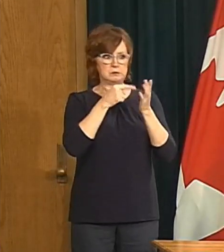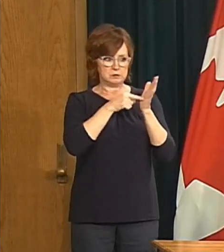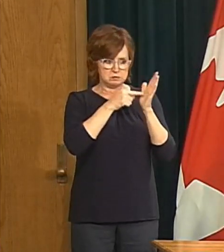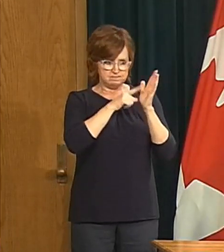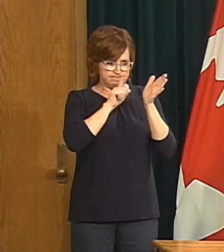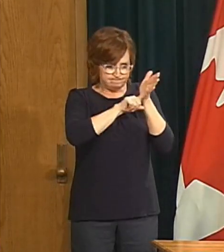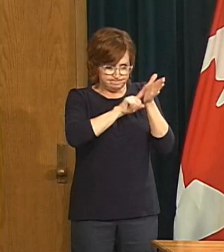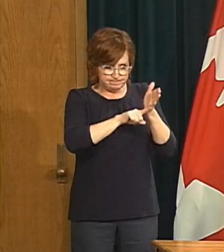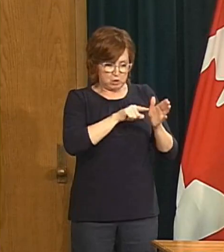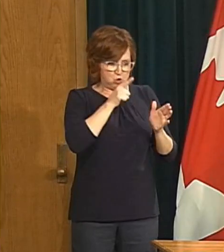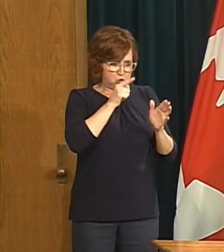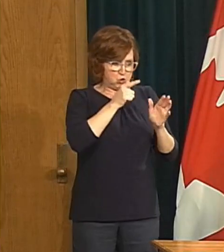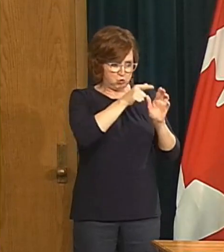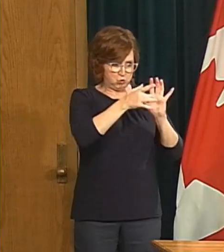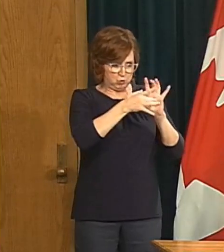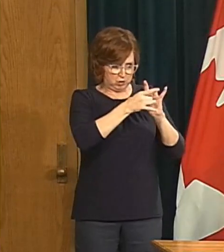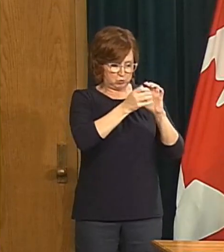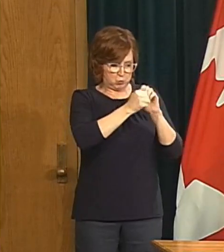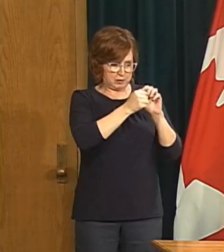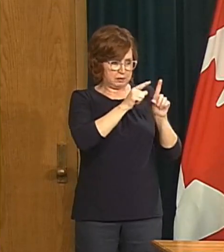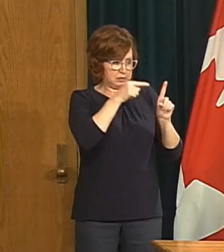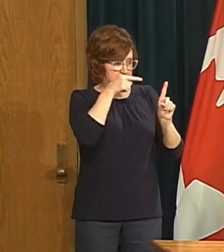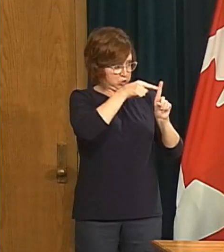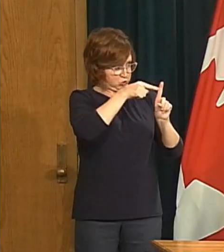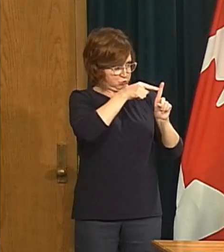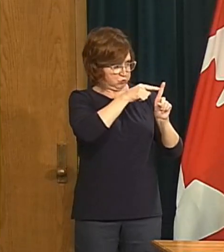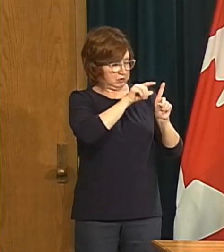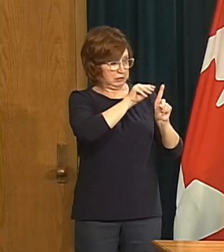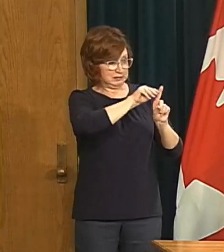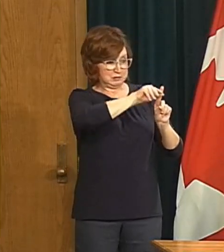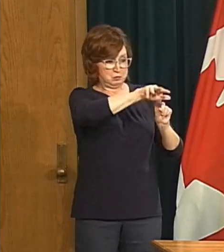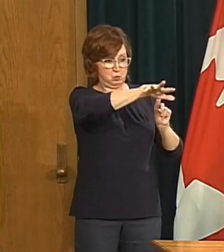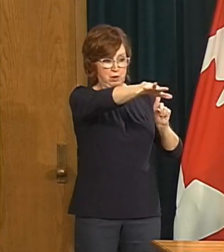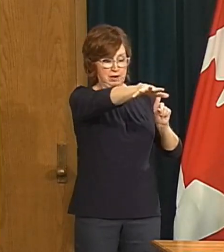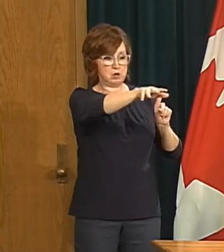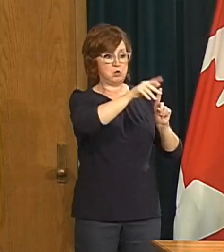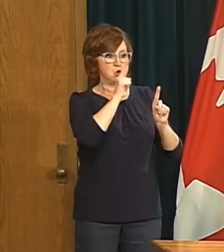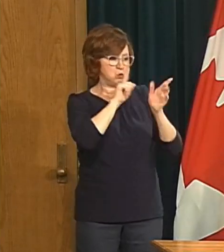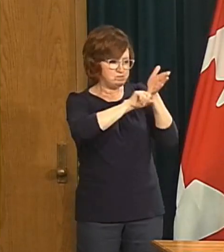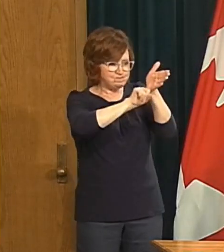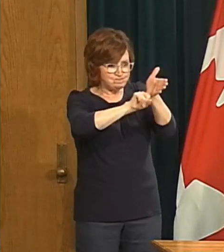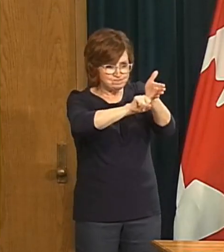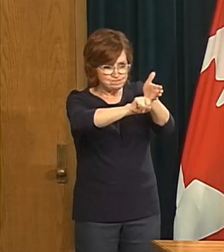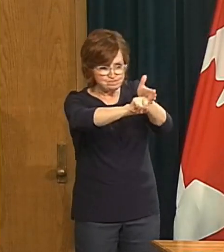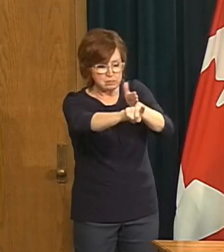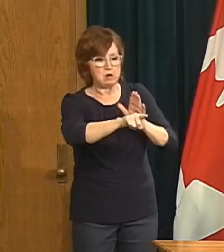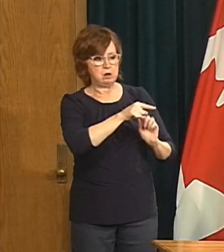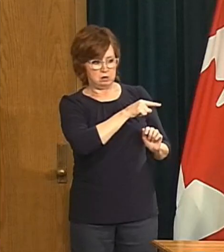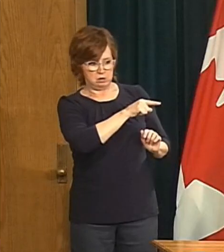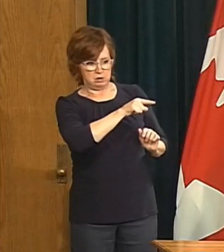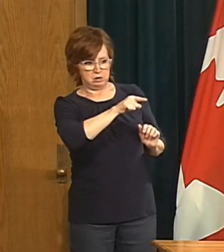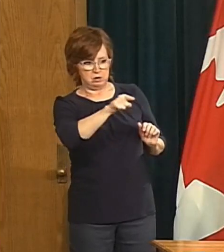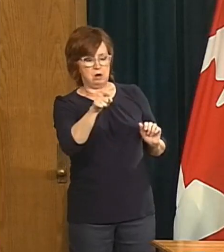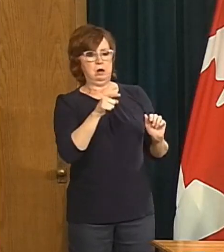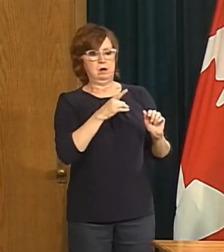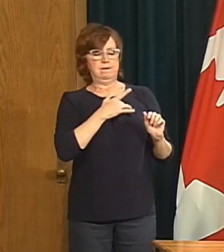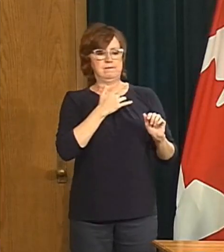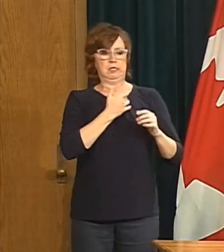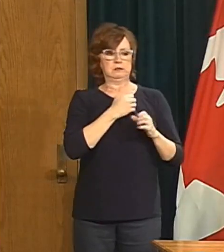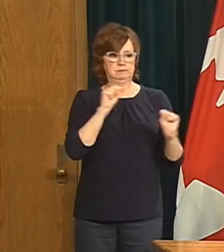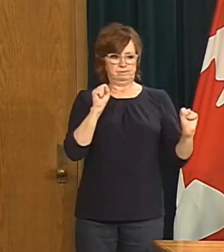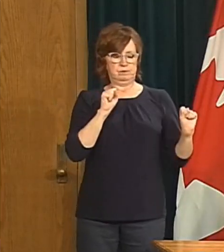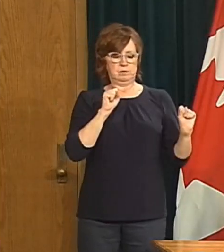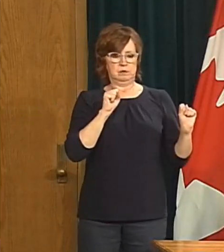patients isolate, their close contacts isolate to break the chain of transmission. But the information from that is critical to understanding how